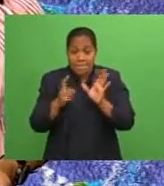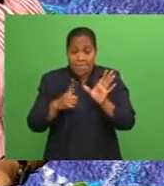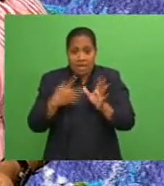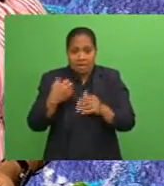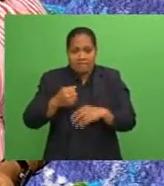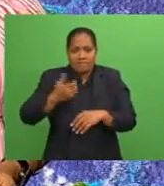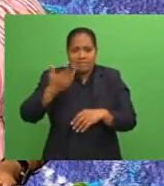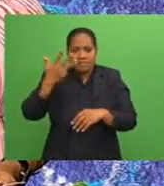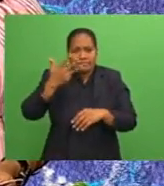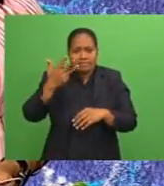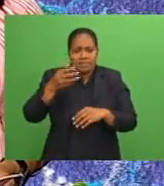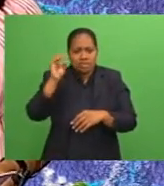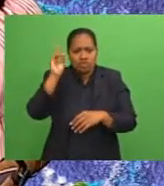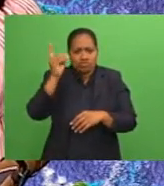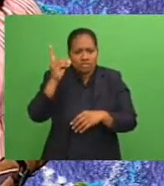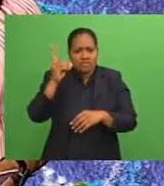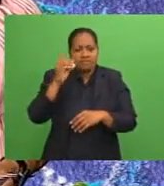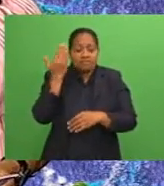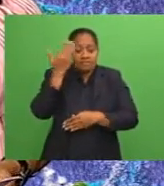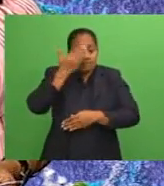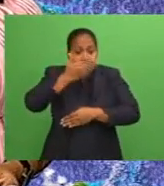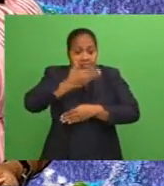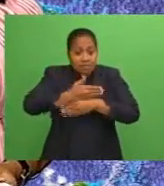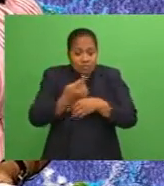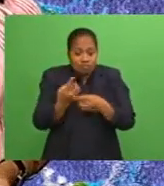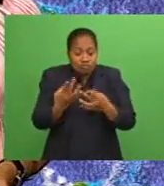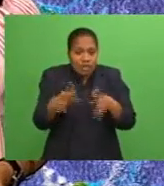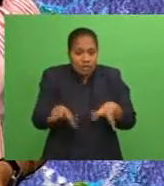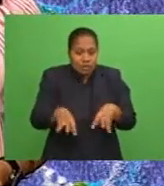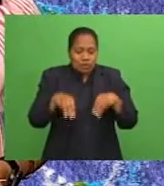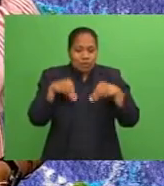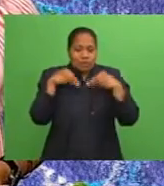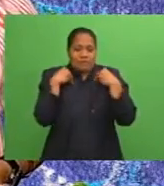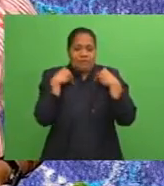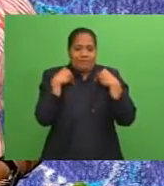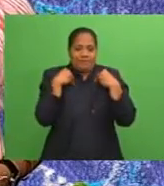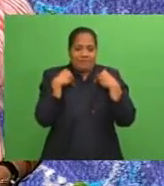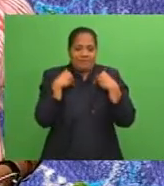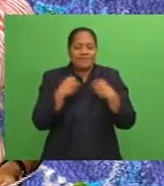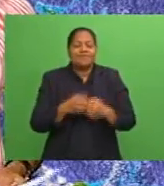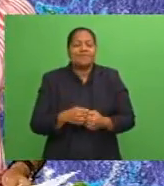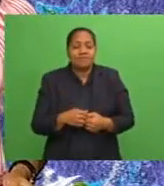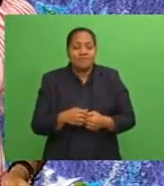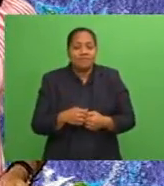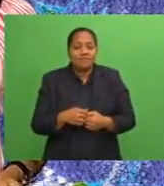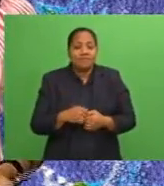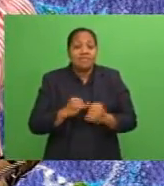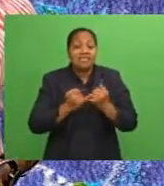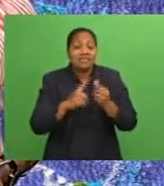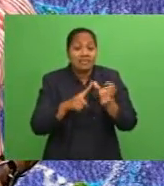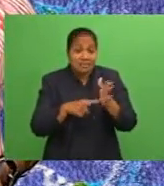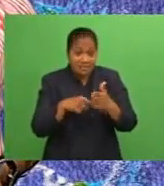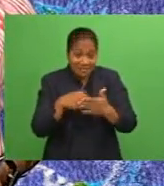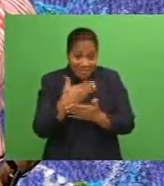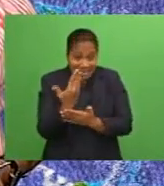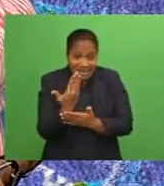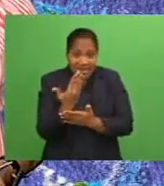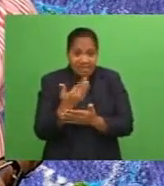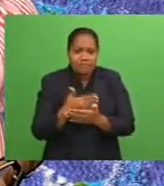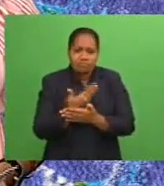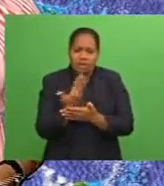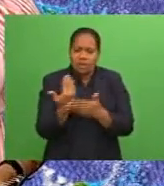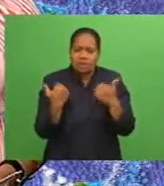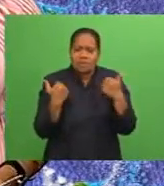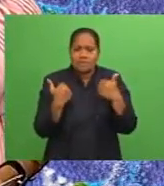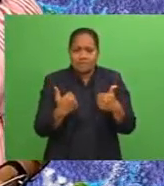will get pretty chilly, so prepare your blankets. And looking further on to Saturday, the day will be stunning